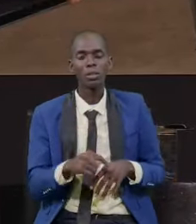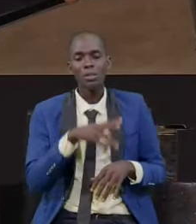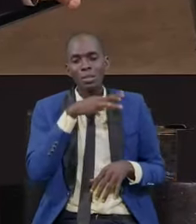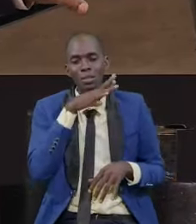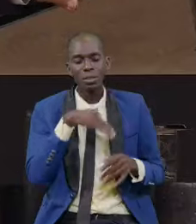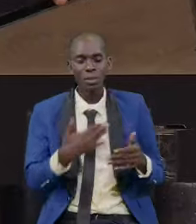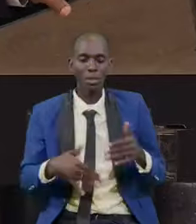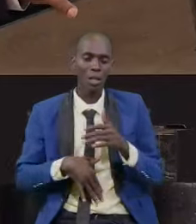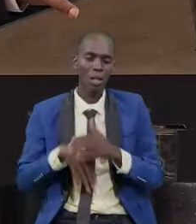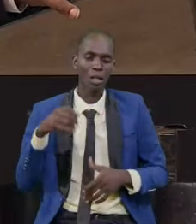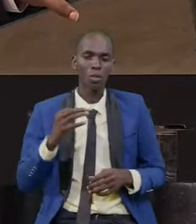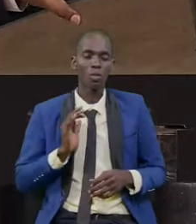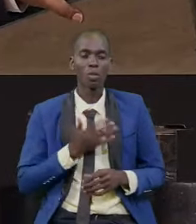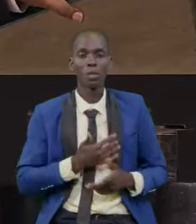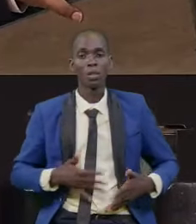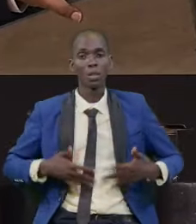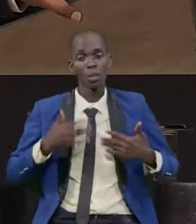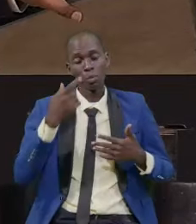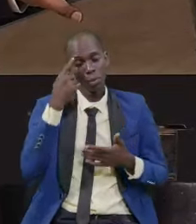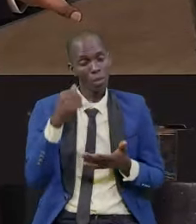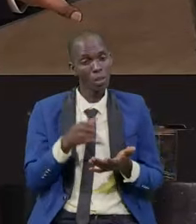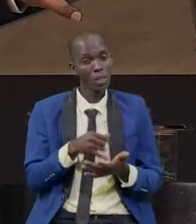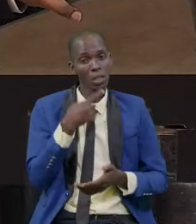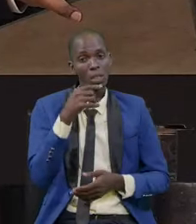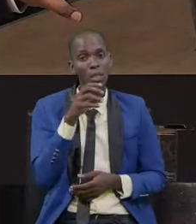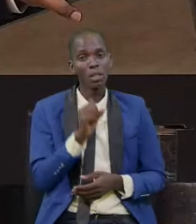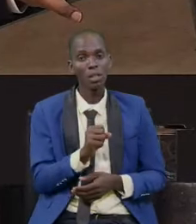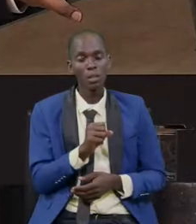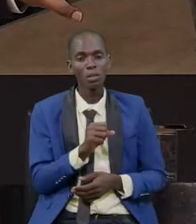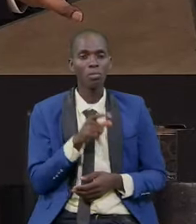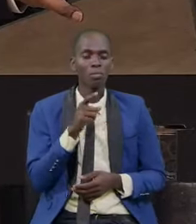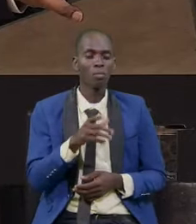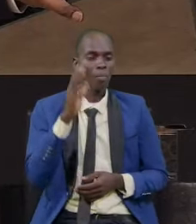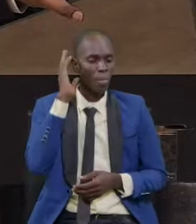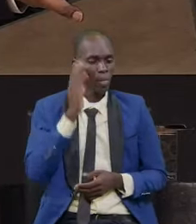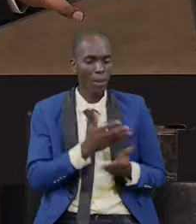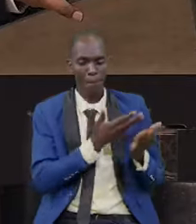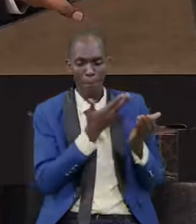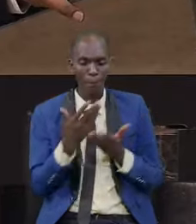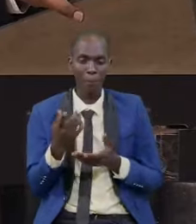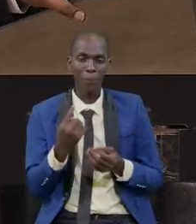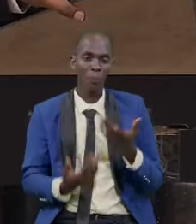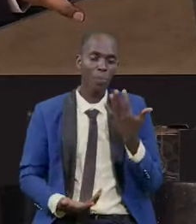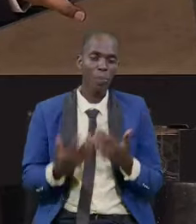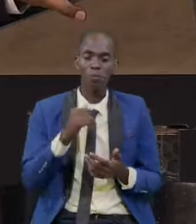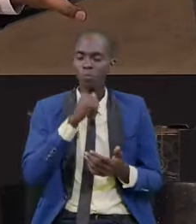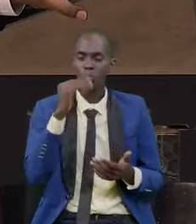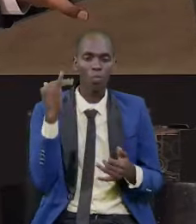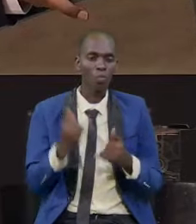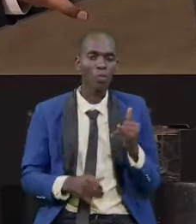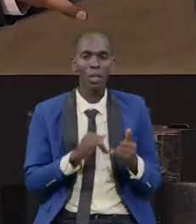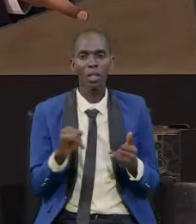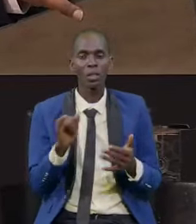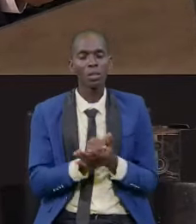our lives, because it says it shall bring the fire unquenchable that